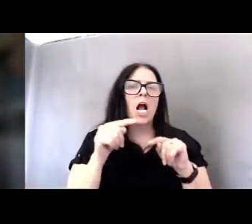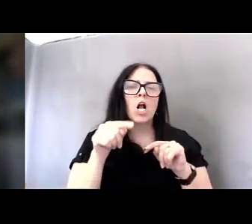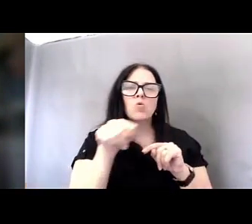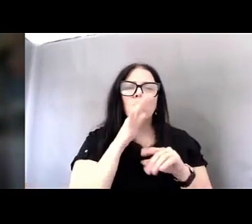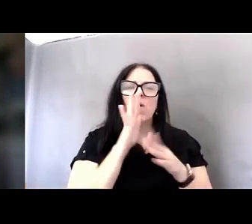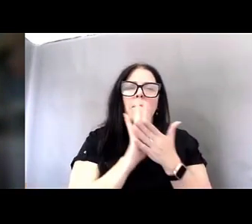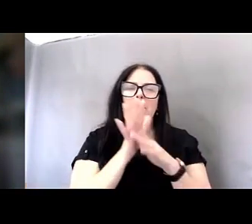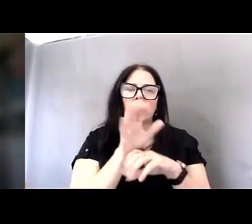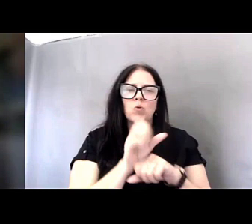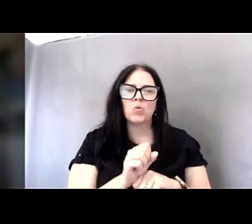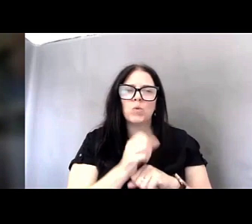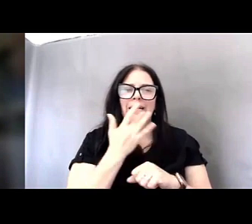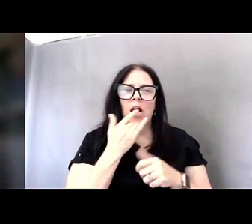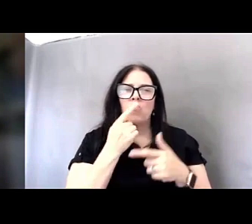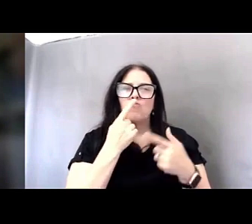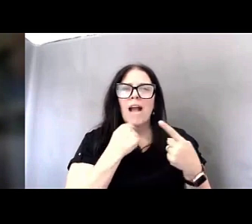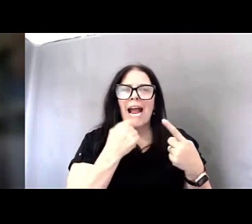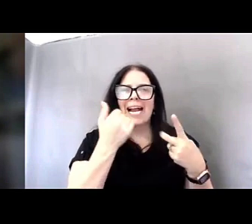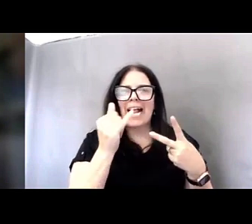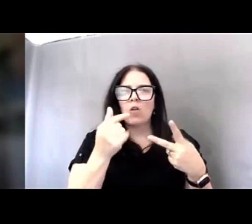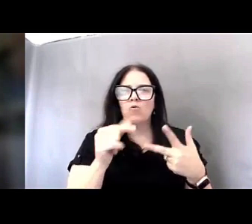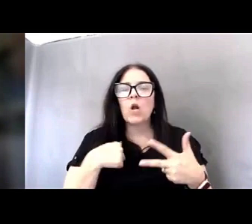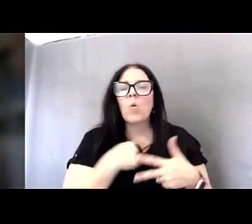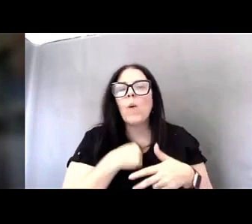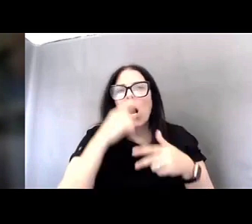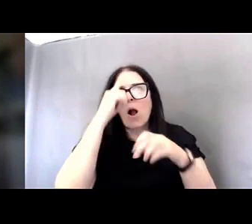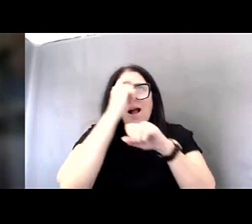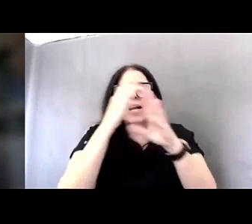simple with that color coding system.